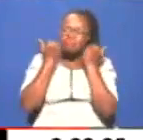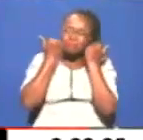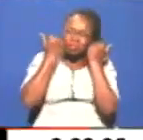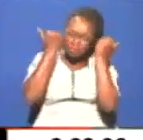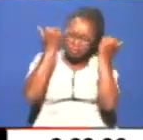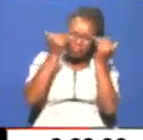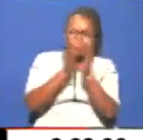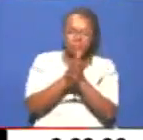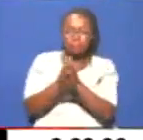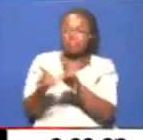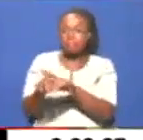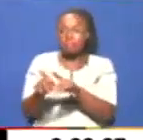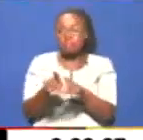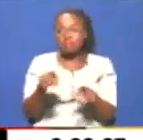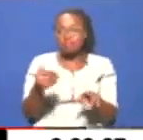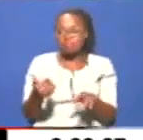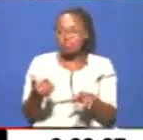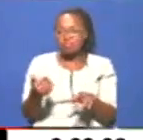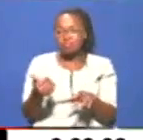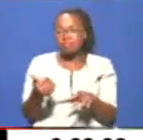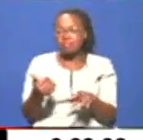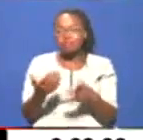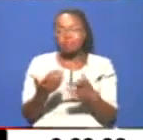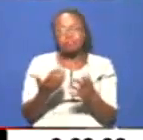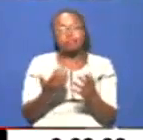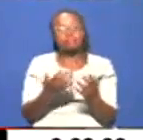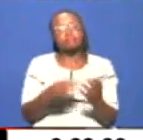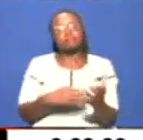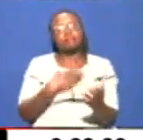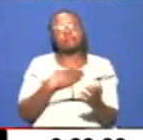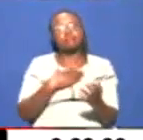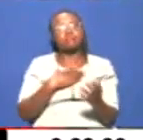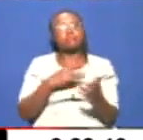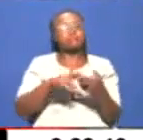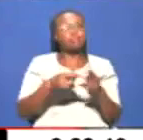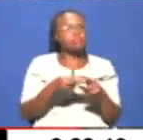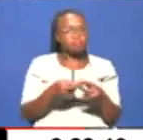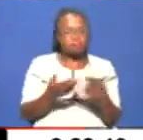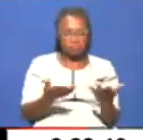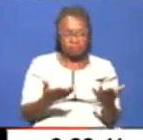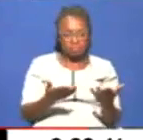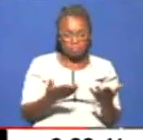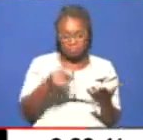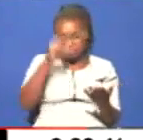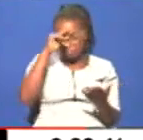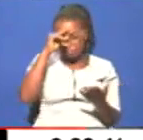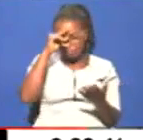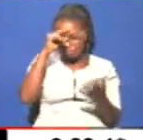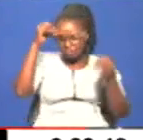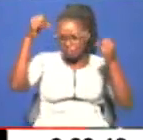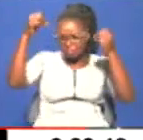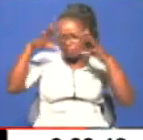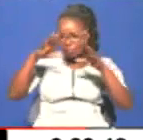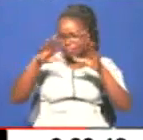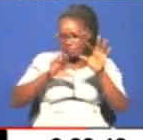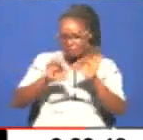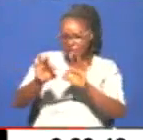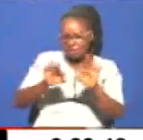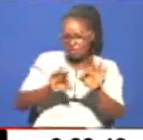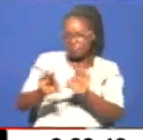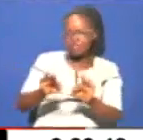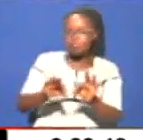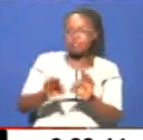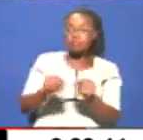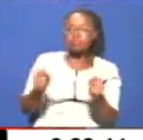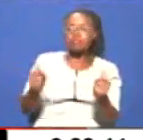also others who have actually been hosted elsewhere. And we need the government to come out and come out so clearly and sort this matter